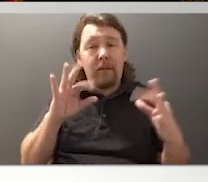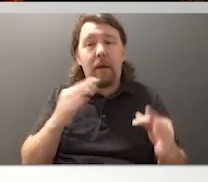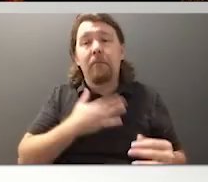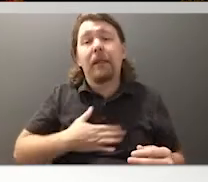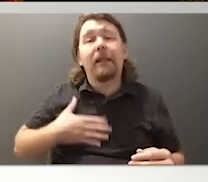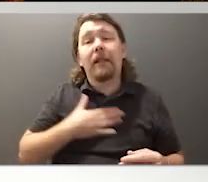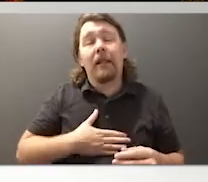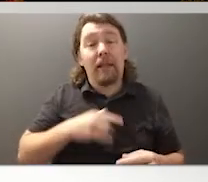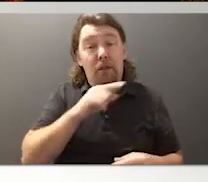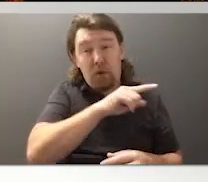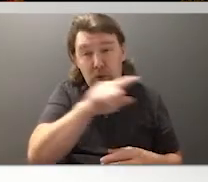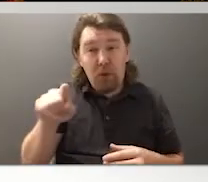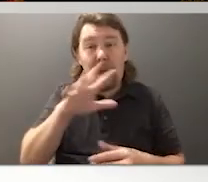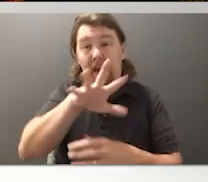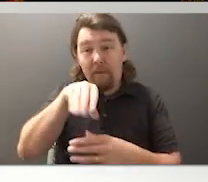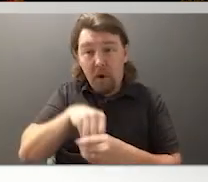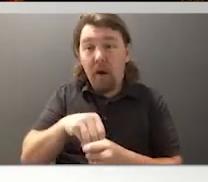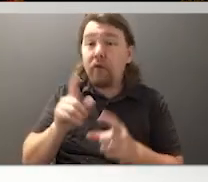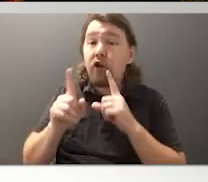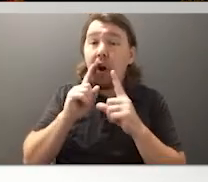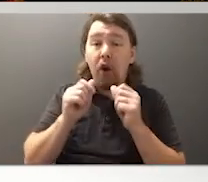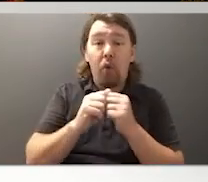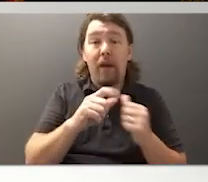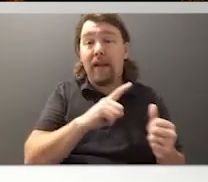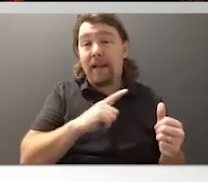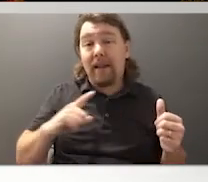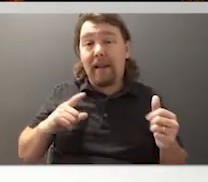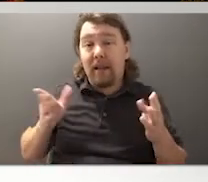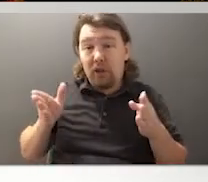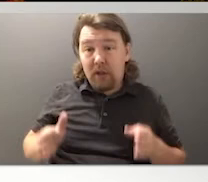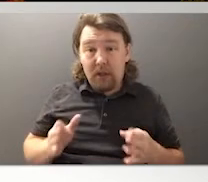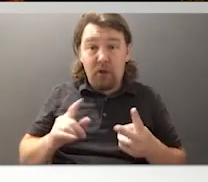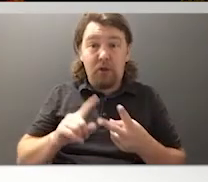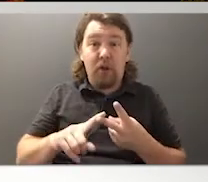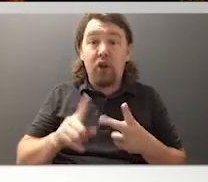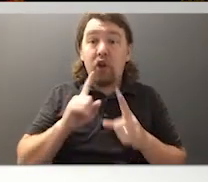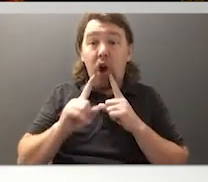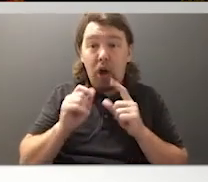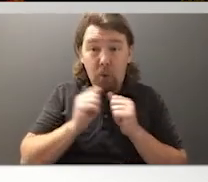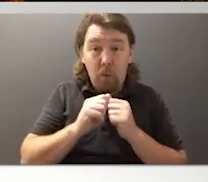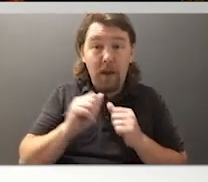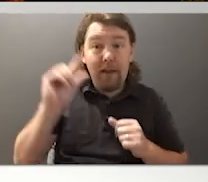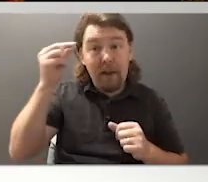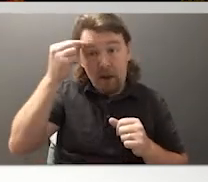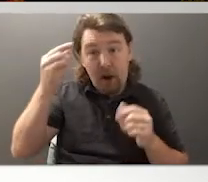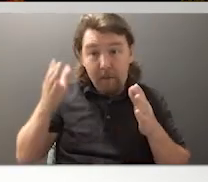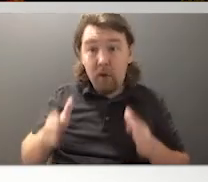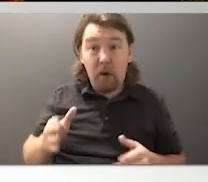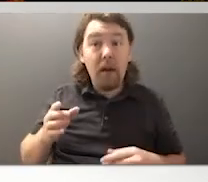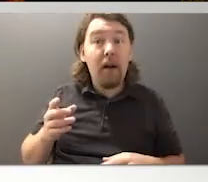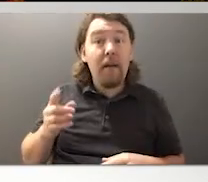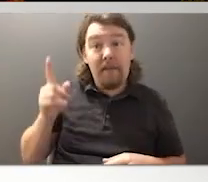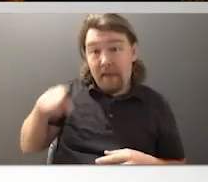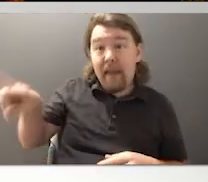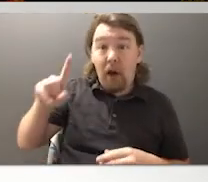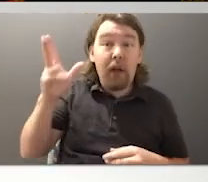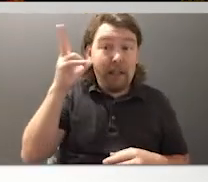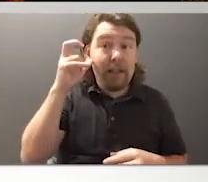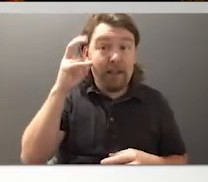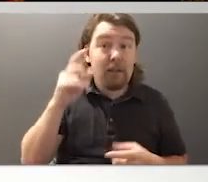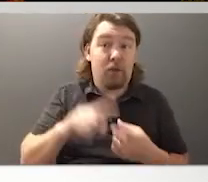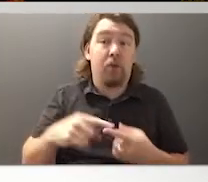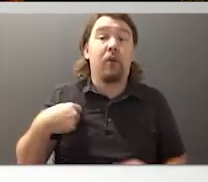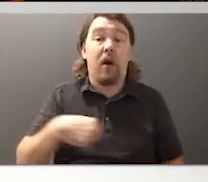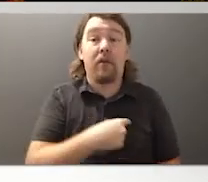hear you, we take back your feedback, and please, get involved. Talk to your legislators and talk to your governor because they will hear you out.